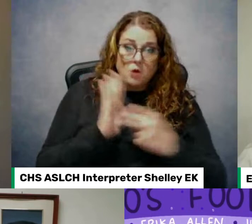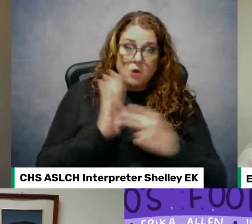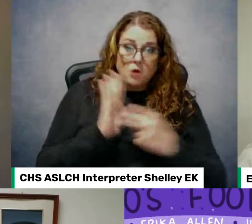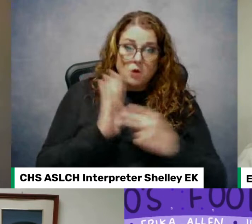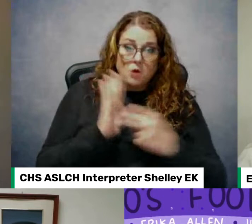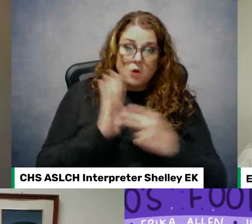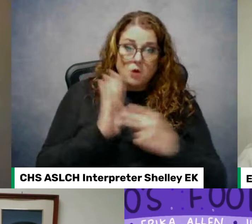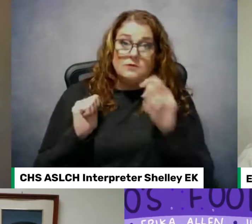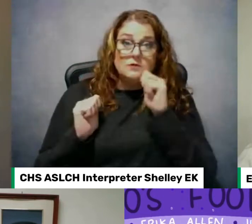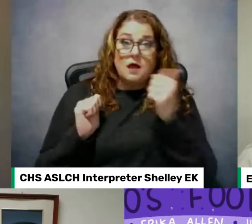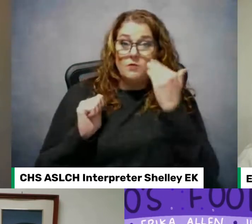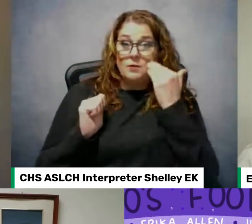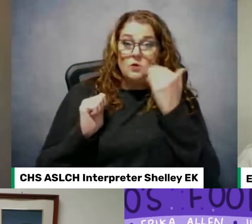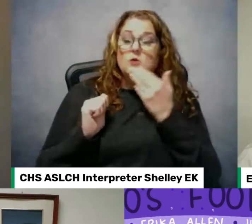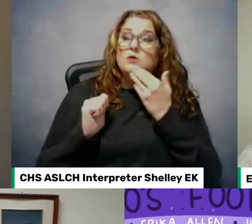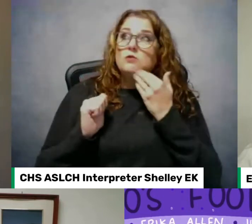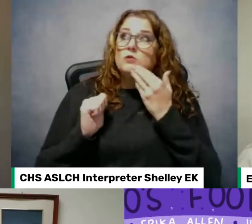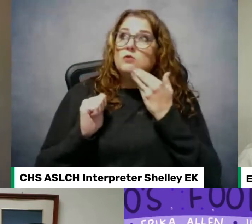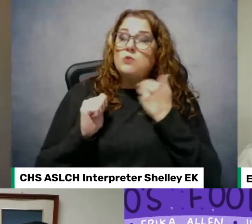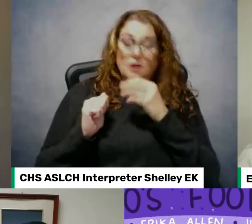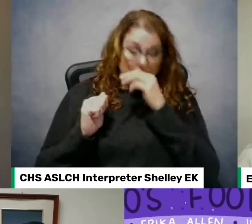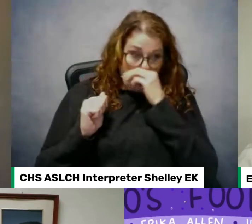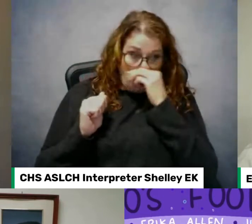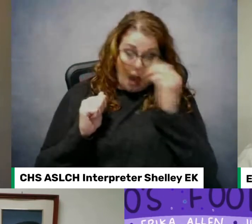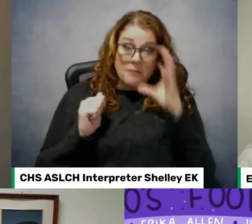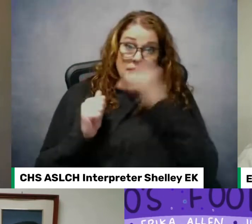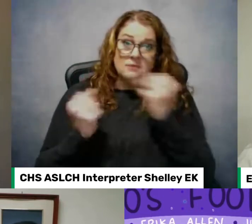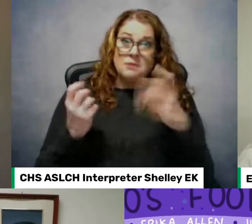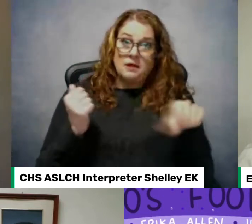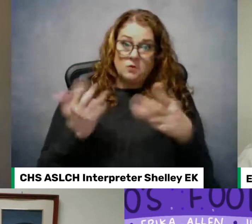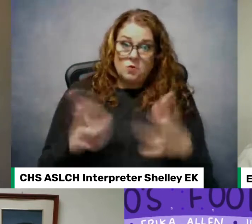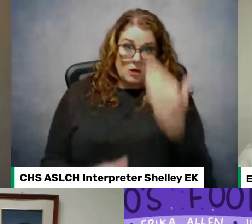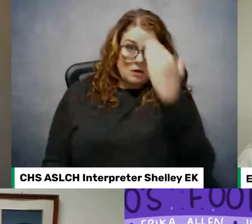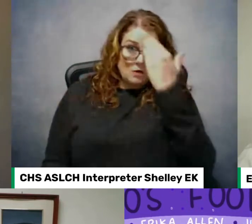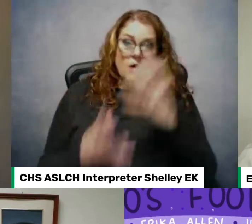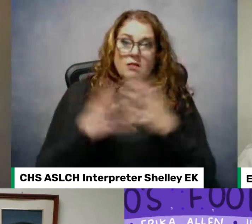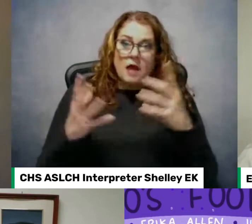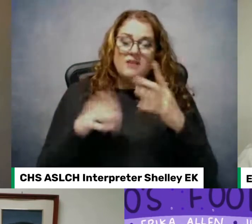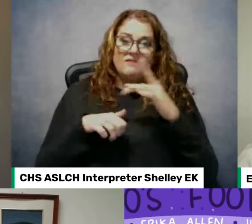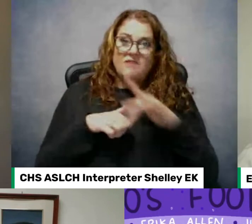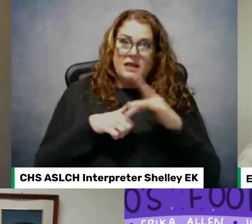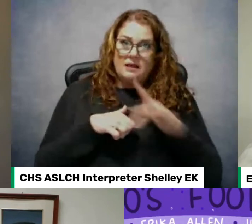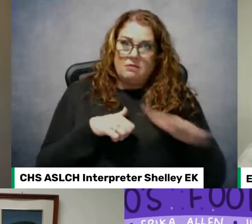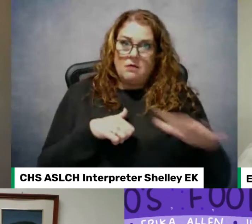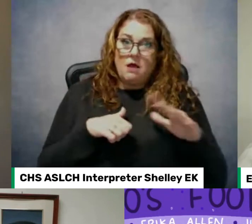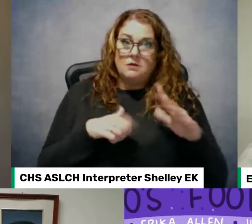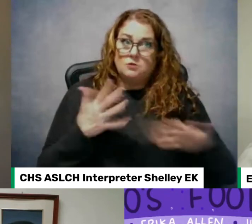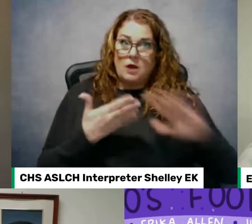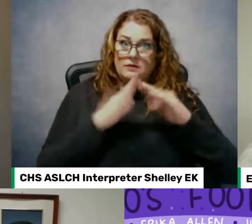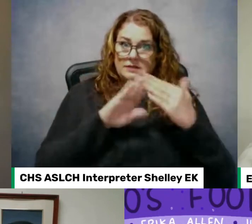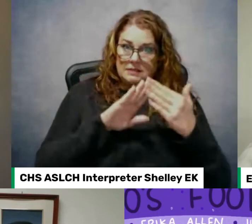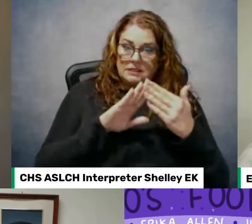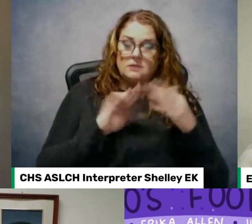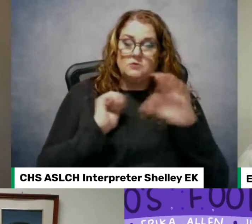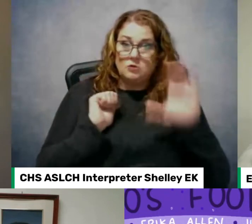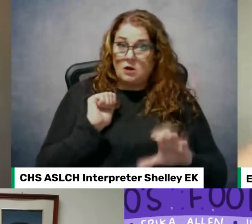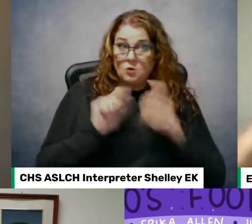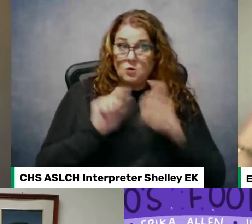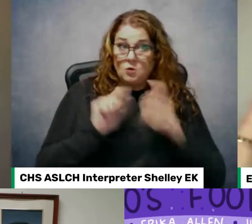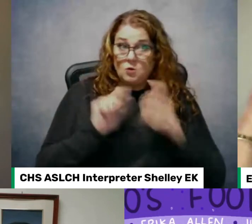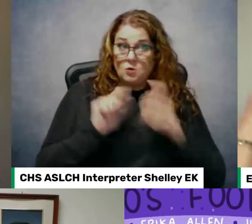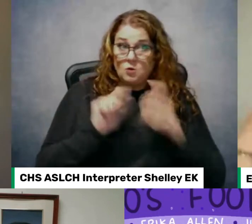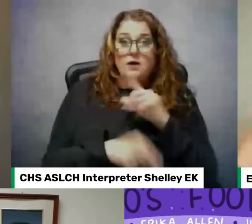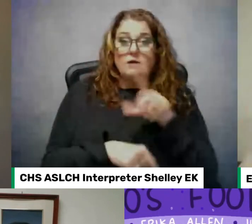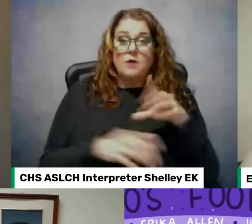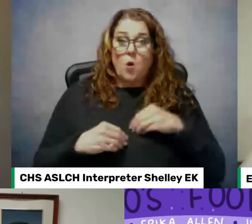aren't familiar, I'm guessing many of you know that there are a lot of vacant lots around the city. The city of Chicago itself, we are the